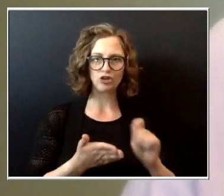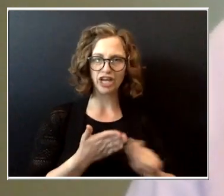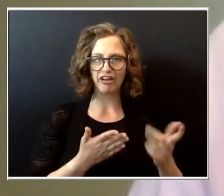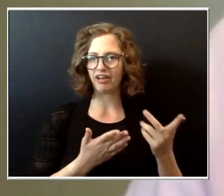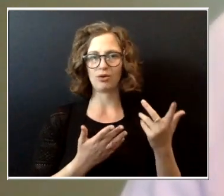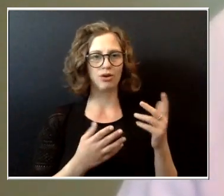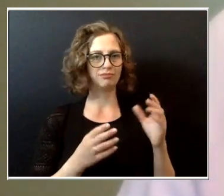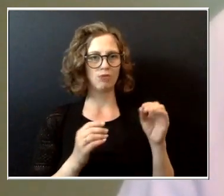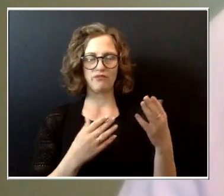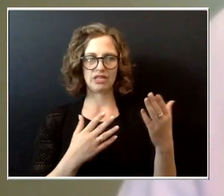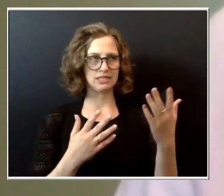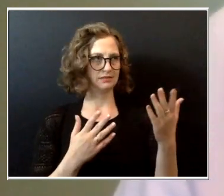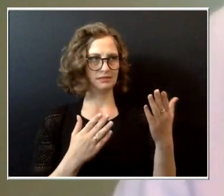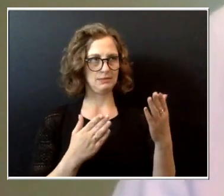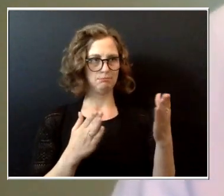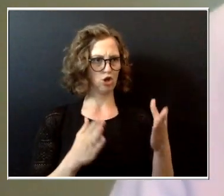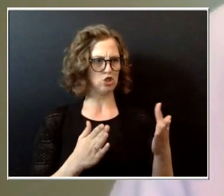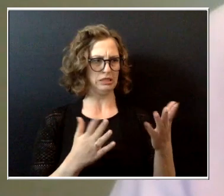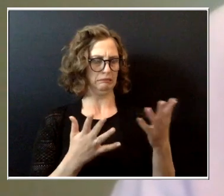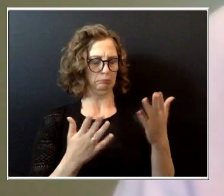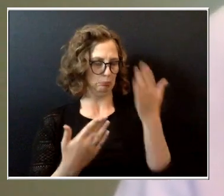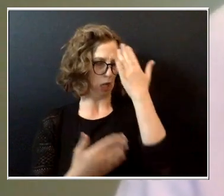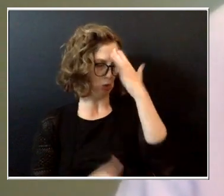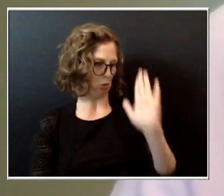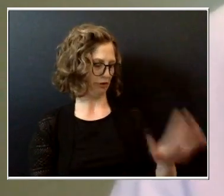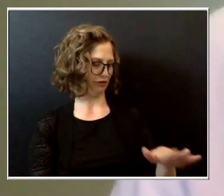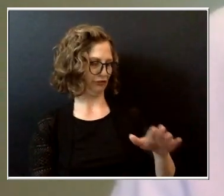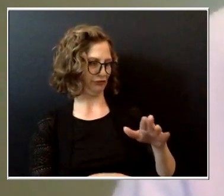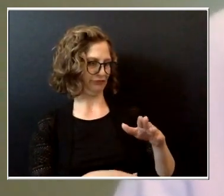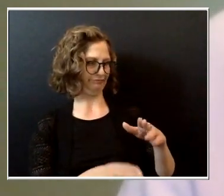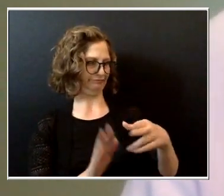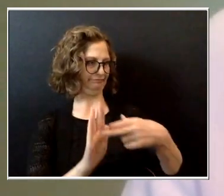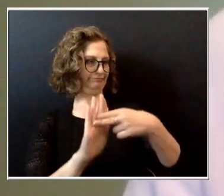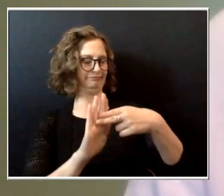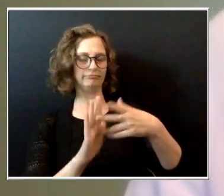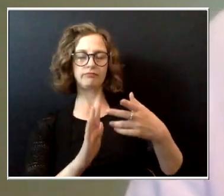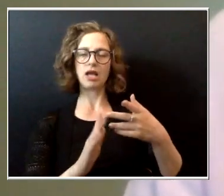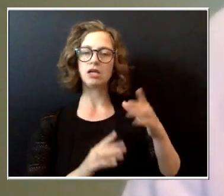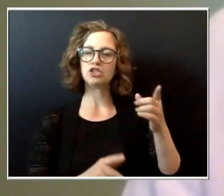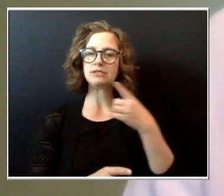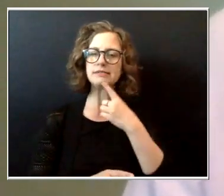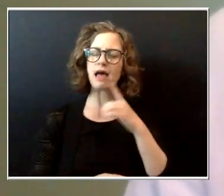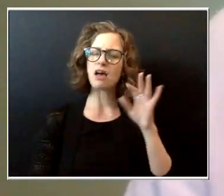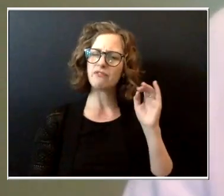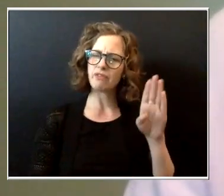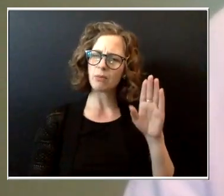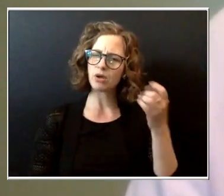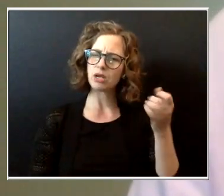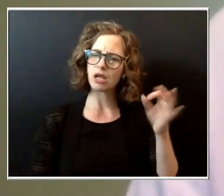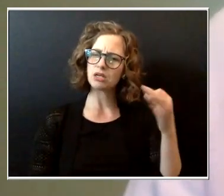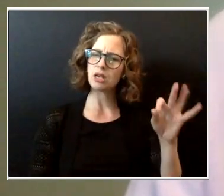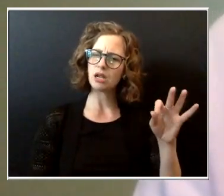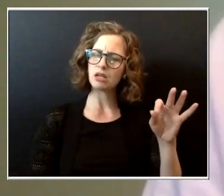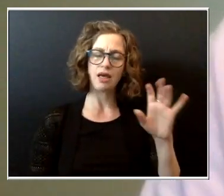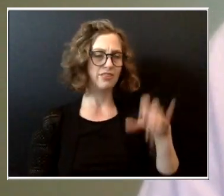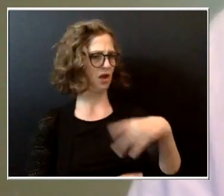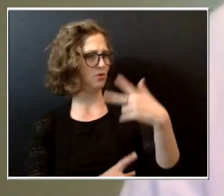know her title, said, how about February 19th? This was probably 3 months out. I said, that's a good